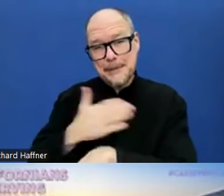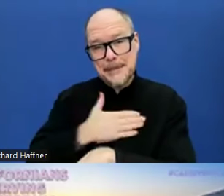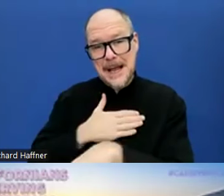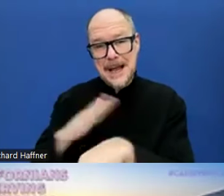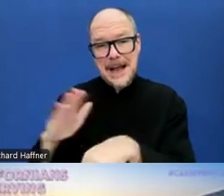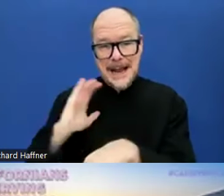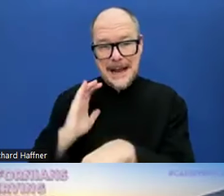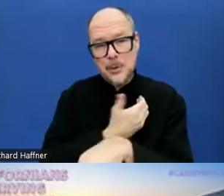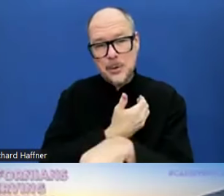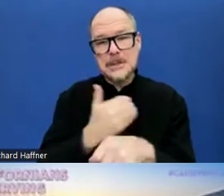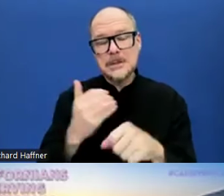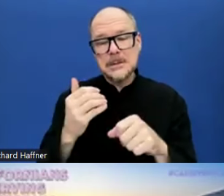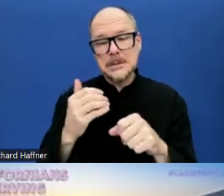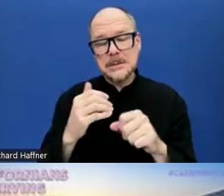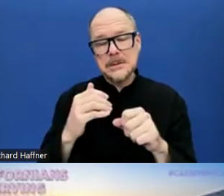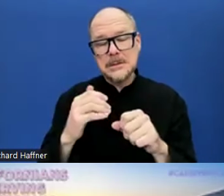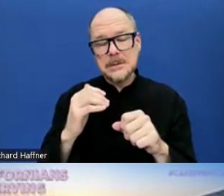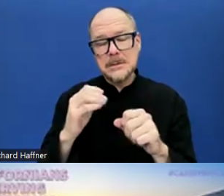committee.